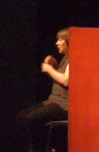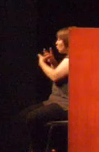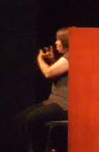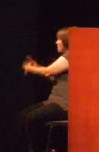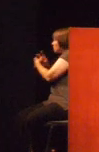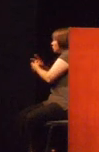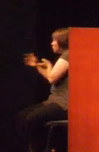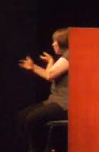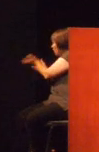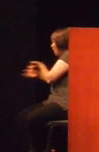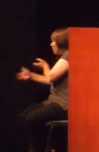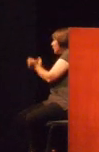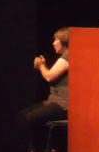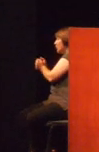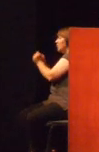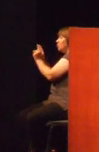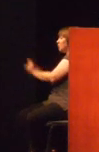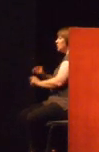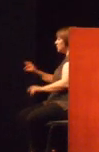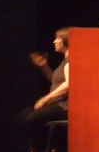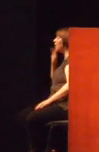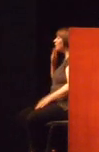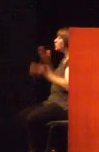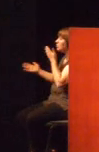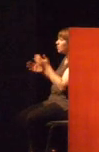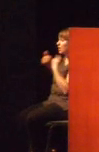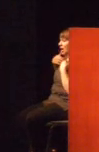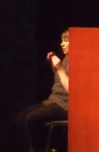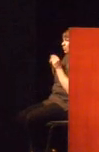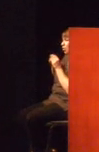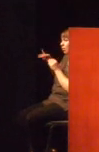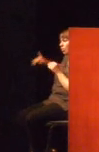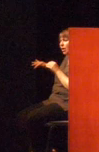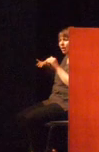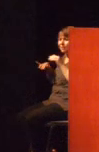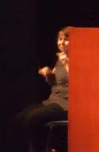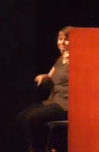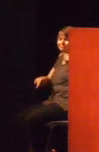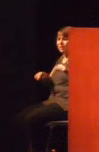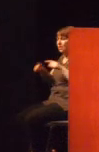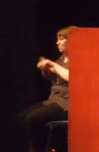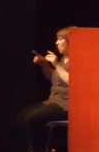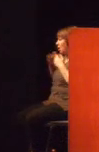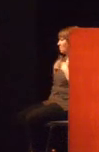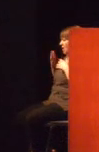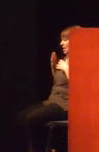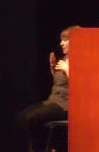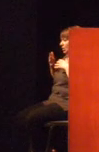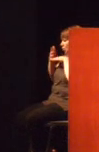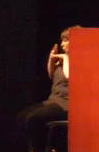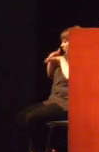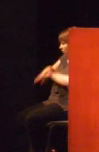color working against racism. So I also maybe have some higher levels of autonomy. But my reintegration is high too because I